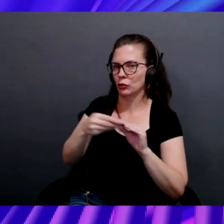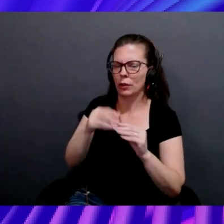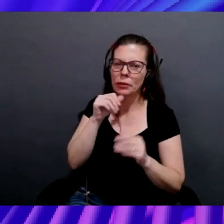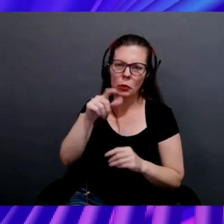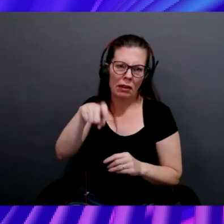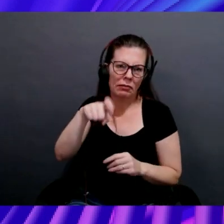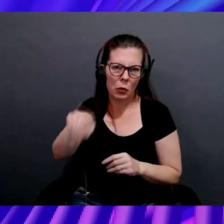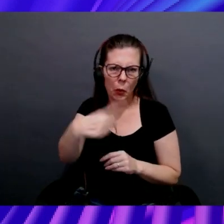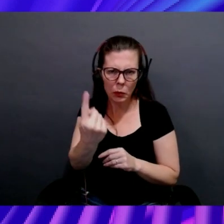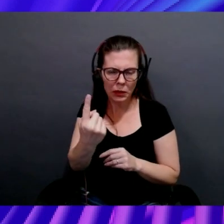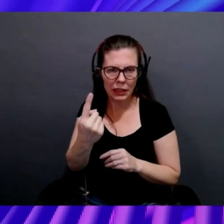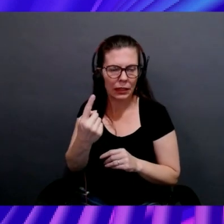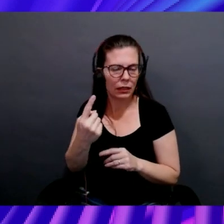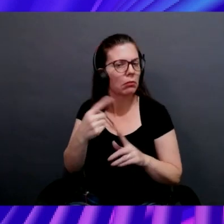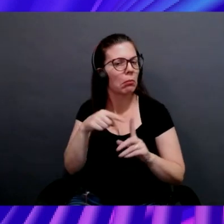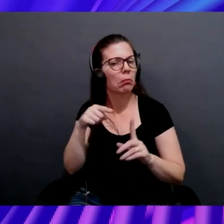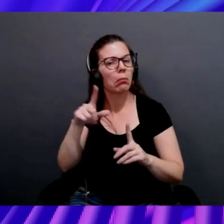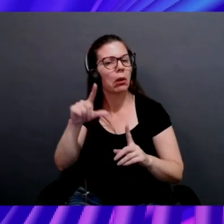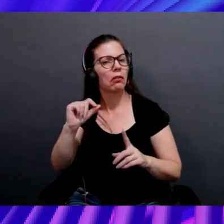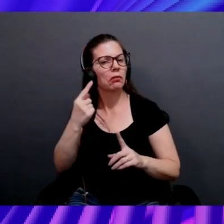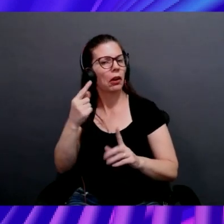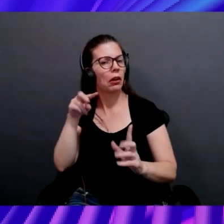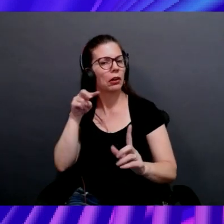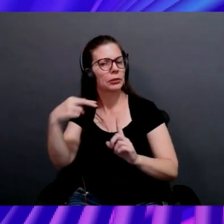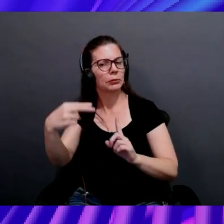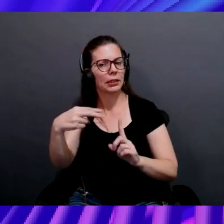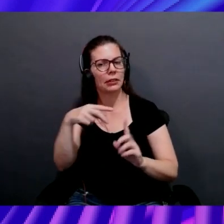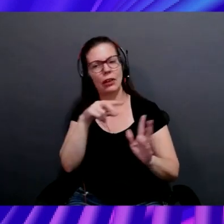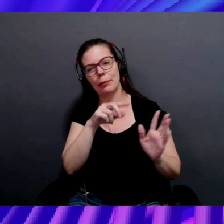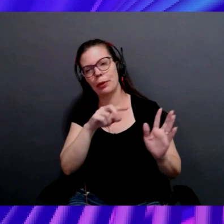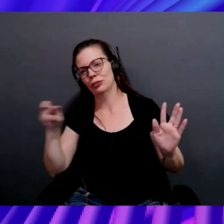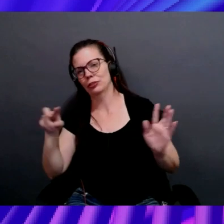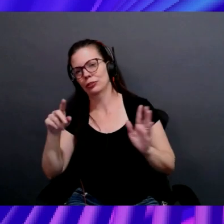from the logs perspective, I'm going to dash back over here for just a second.